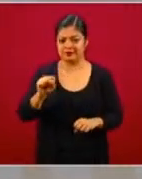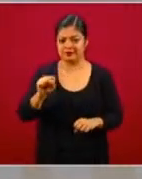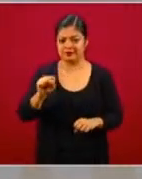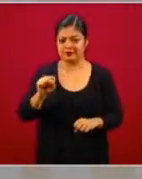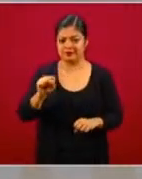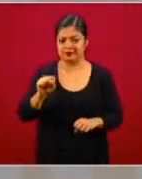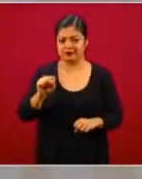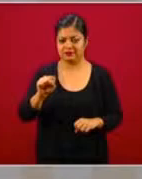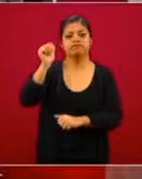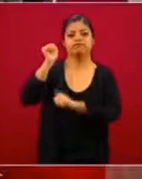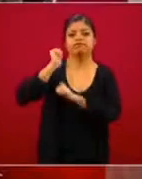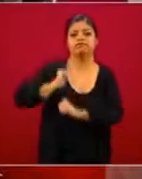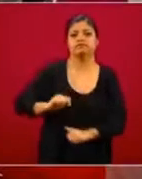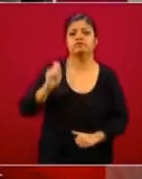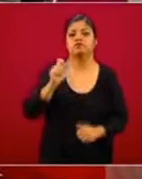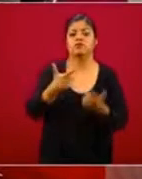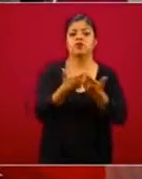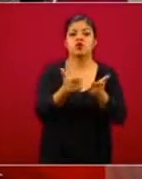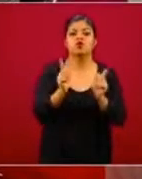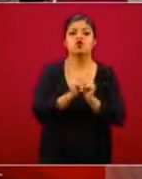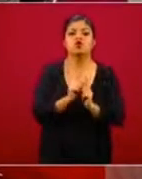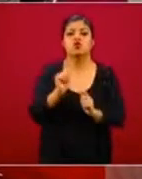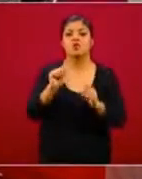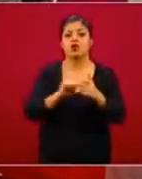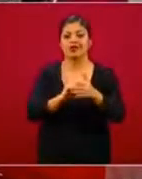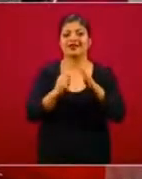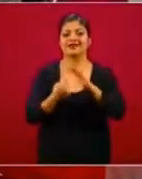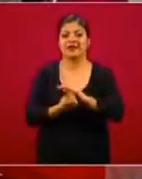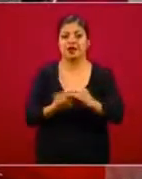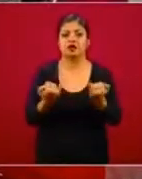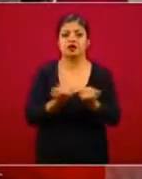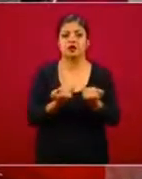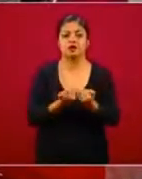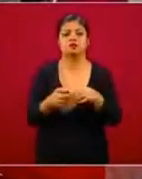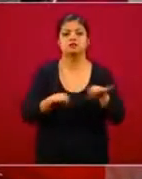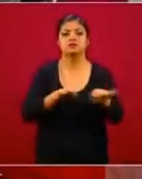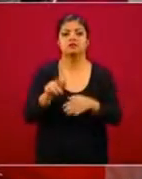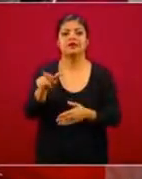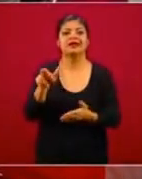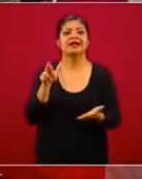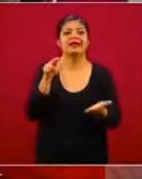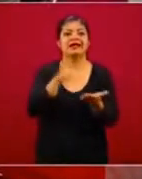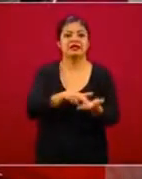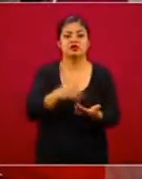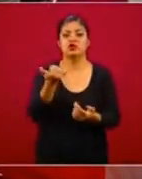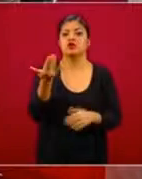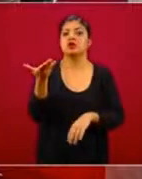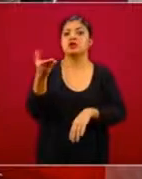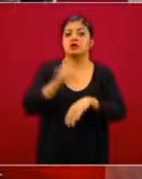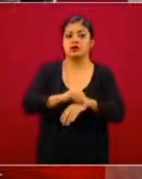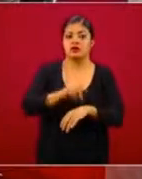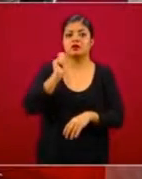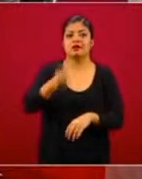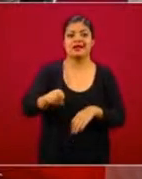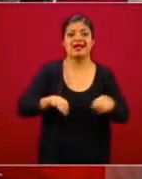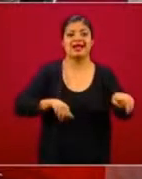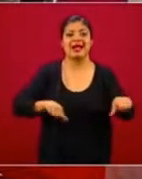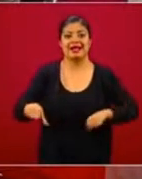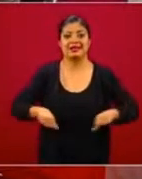Aburto from the Mexican Health Ministry is going to be here to talk about his work coordinating the technical